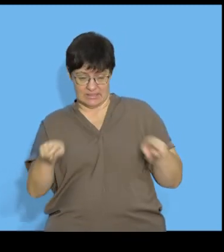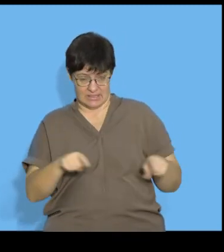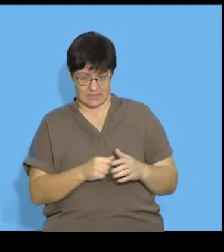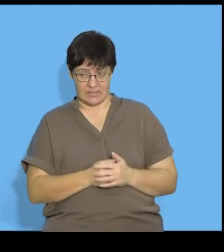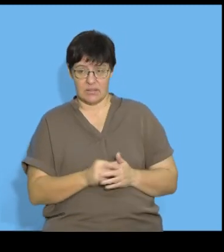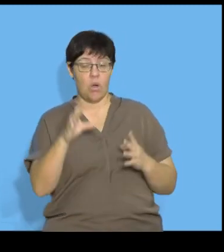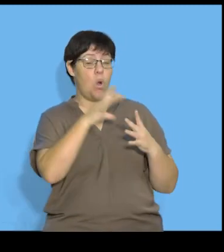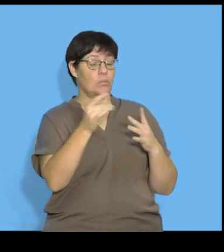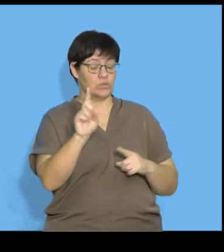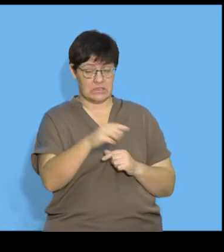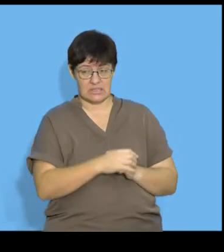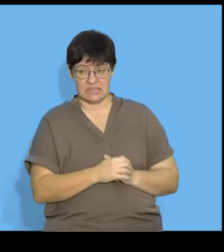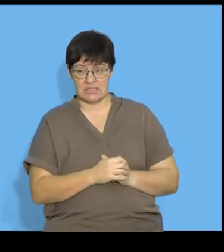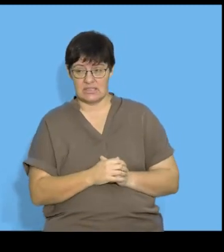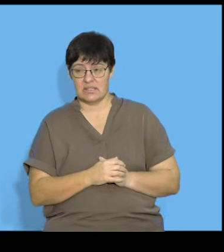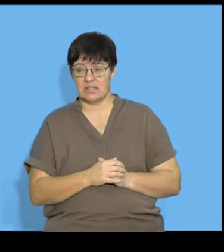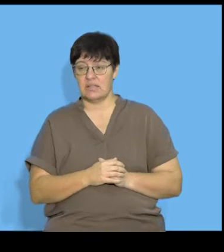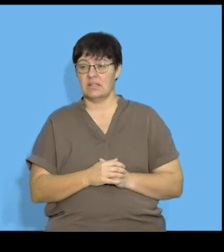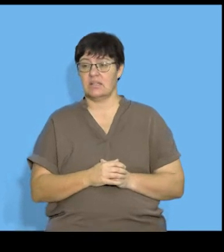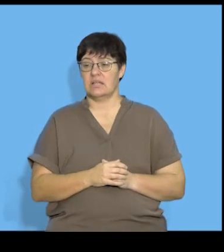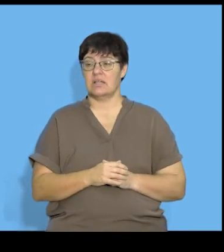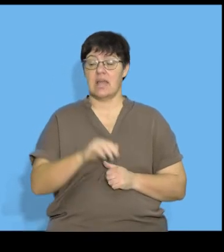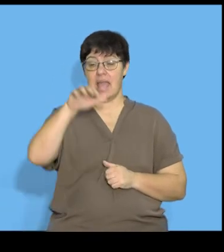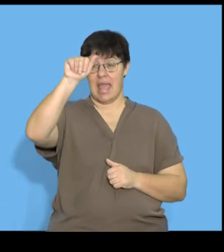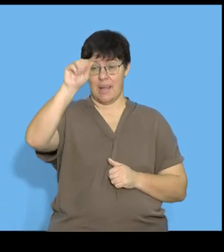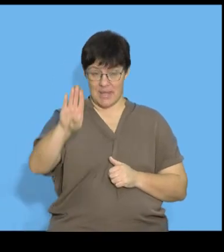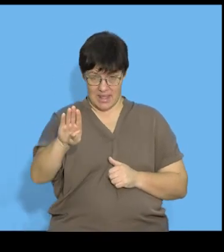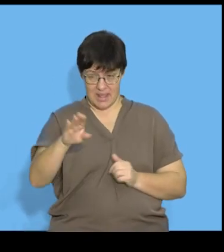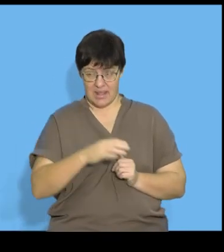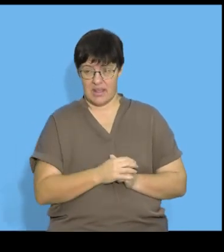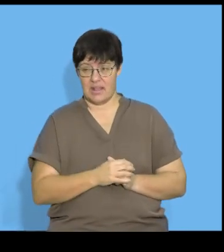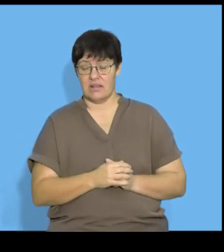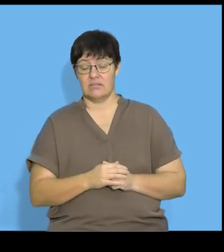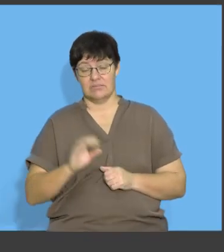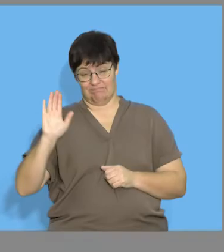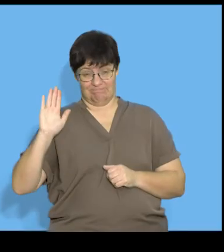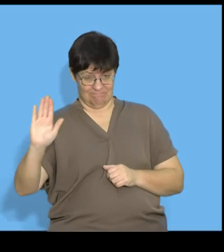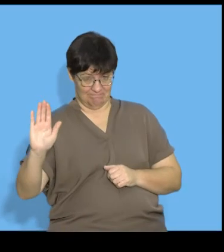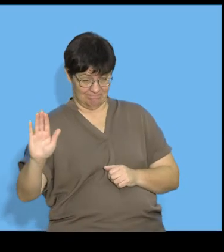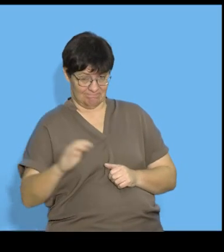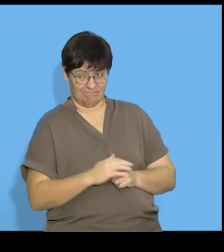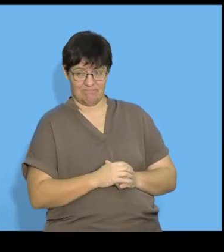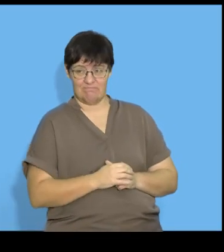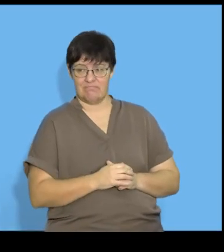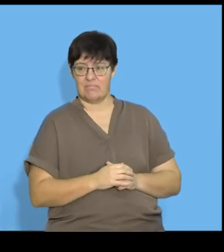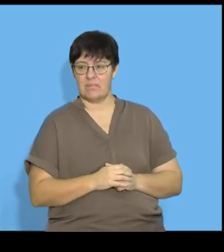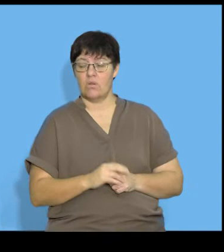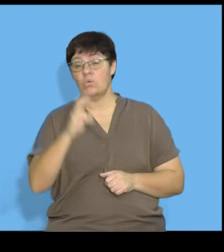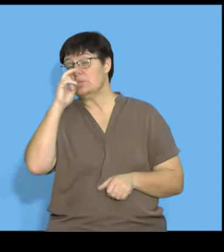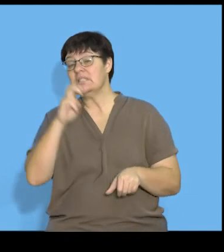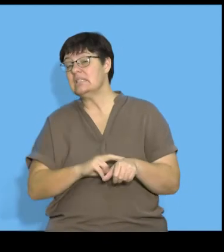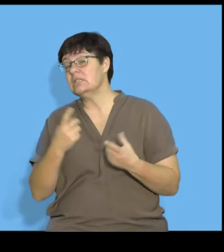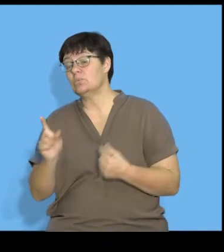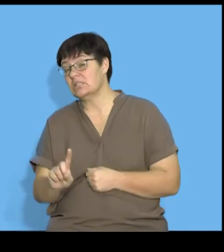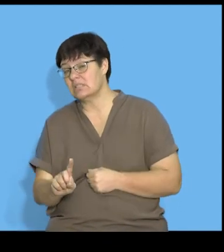as follows. You are given an A and a B, as you can see over there. Now, what you need to do